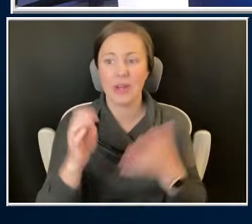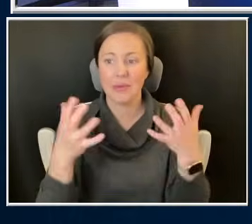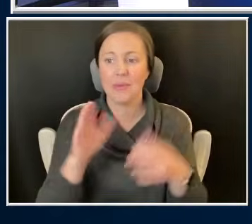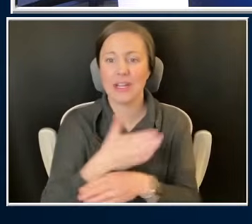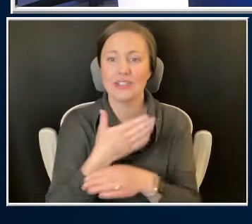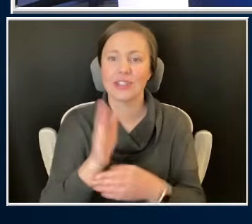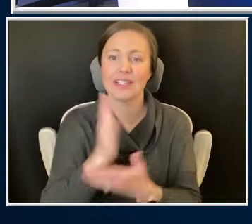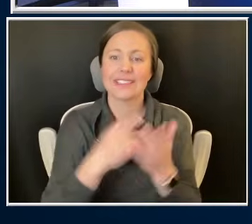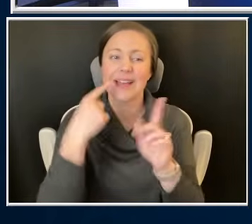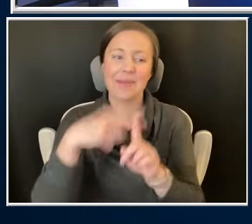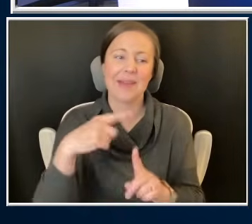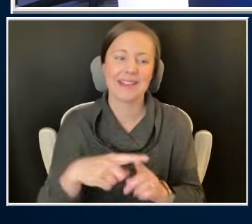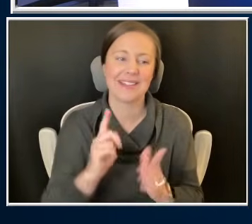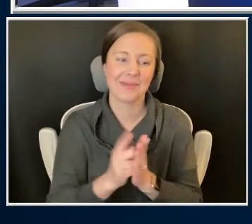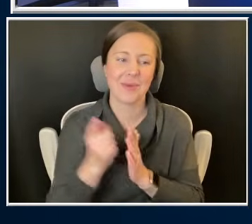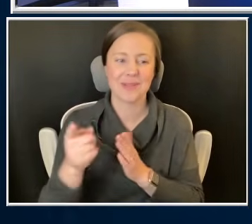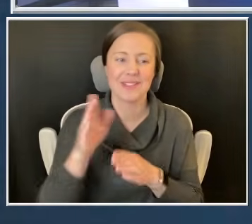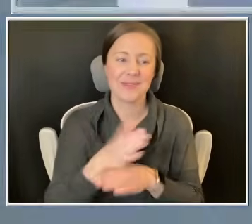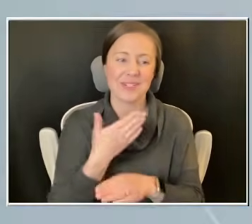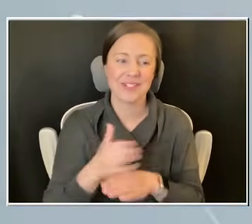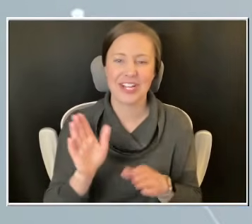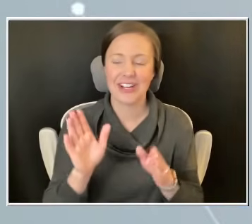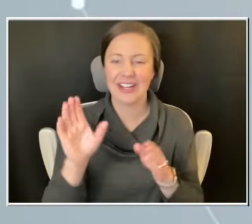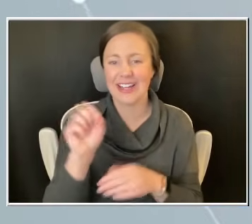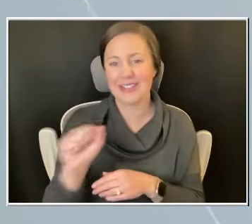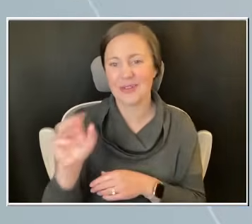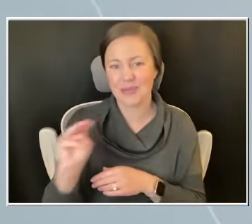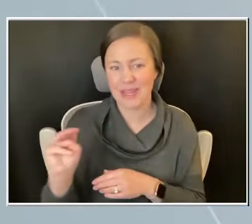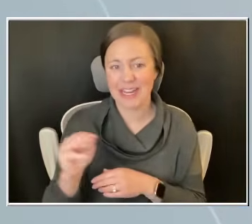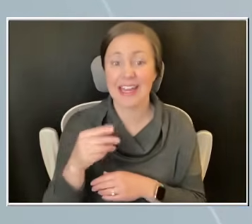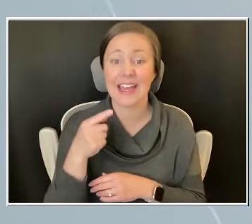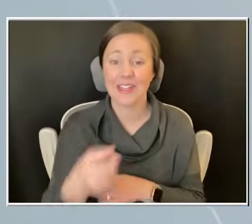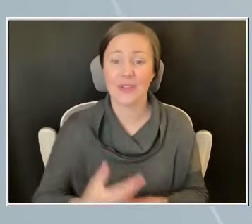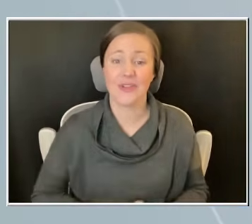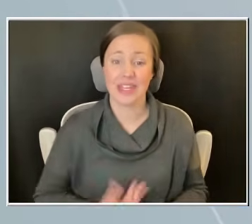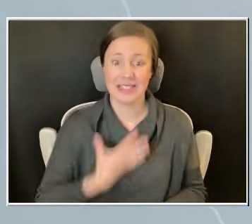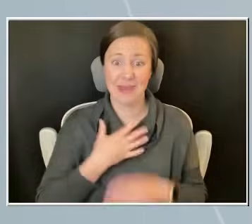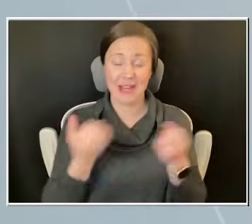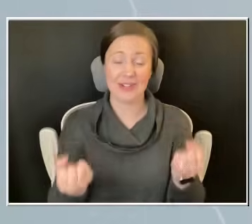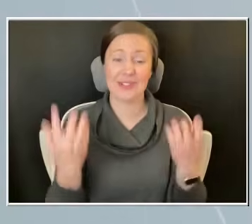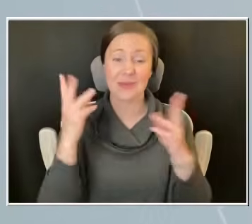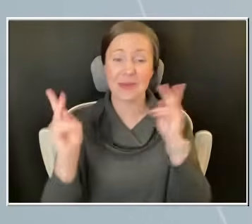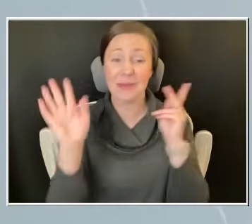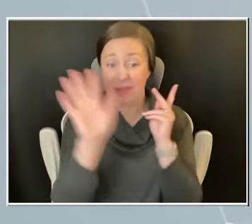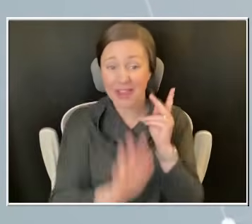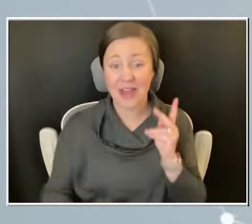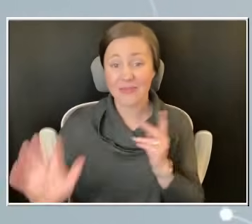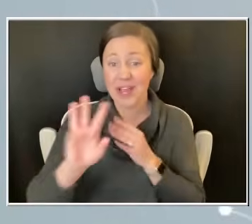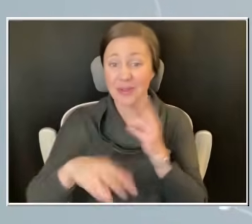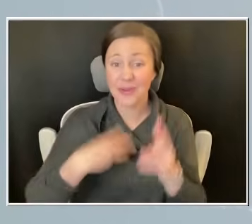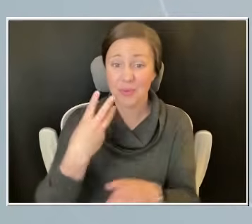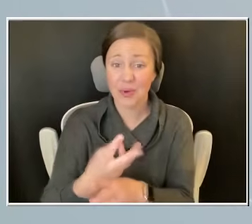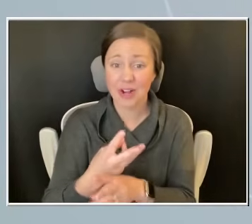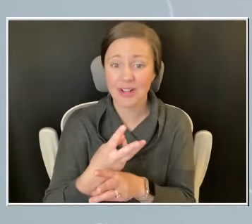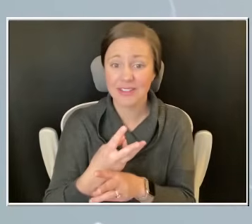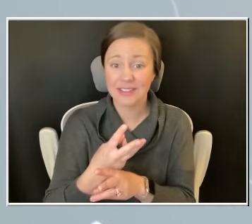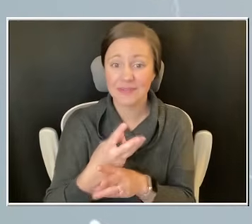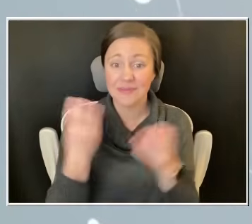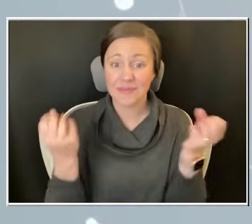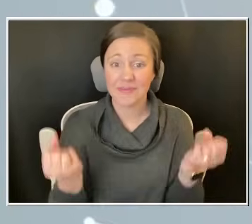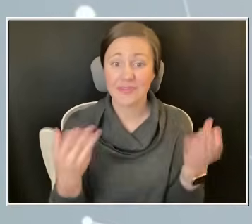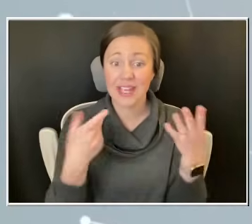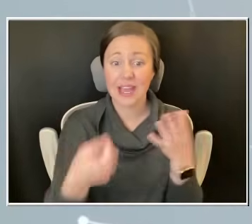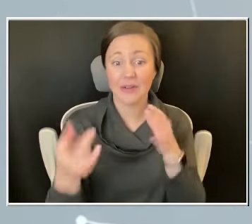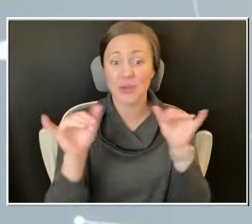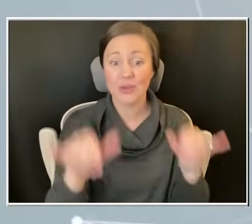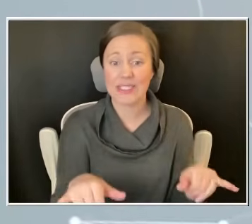moments that you've been sharing around on social media. You've inspired so many people around the world. How do you stay so positive?